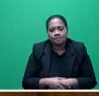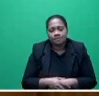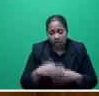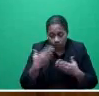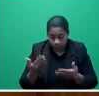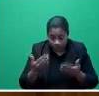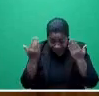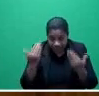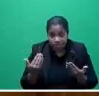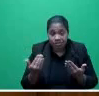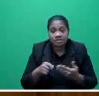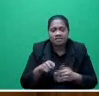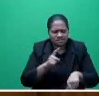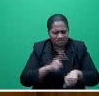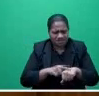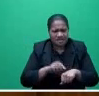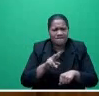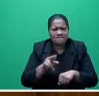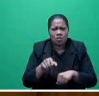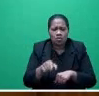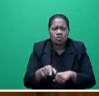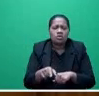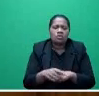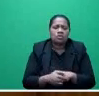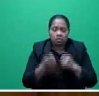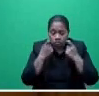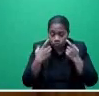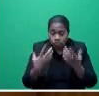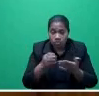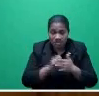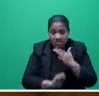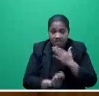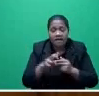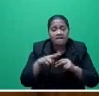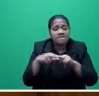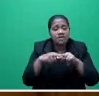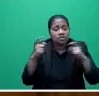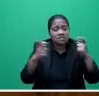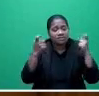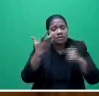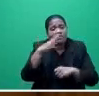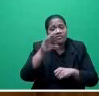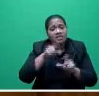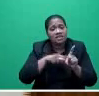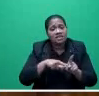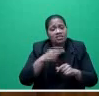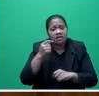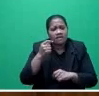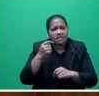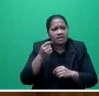and welcome budget allocation indicates for the commemoration events, Fiji will be celebrating 50 years of independence this